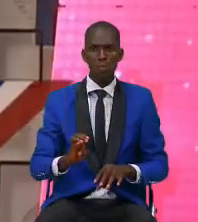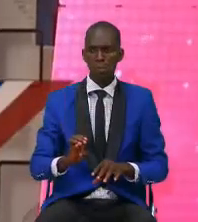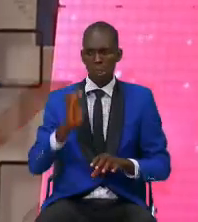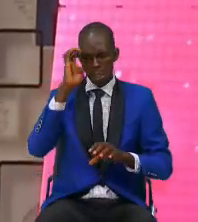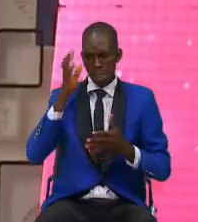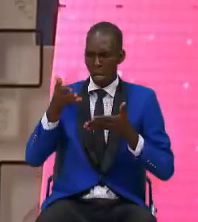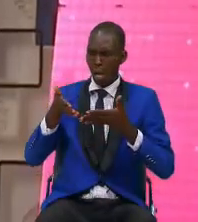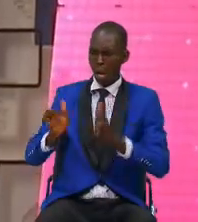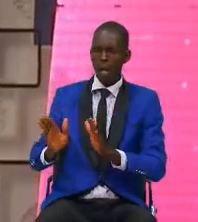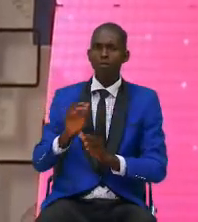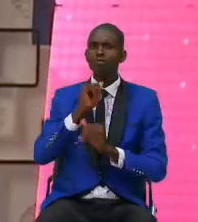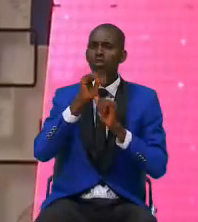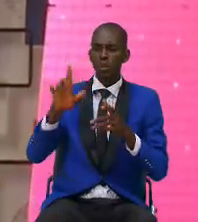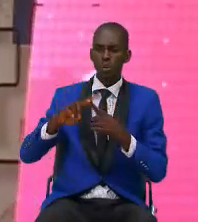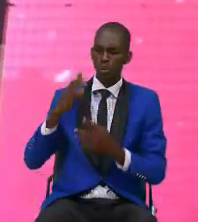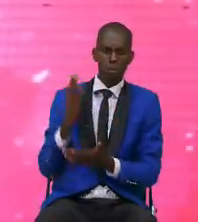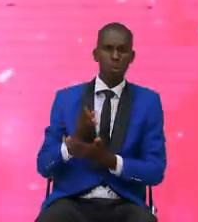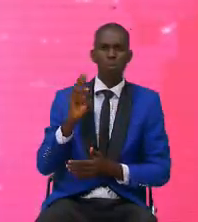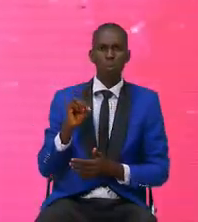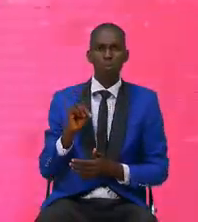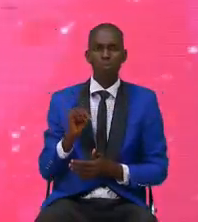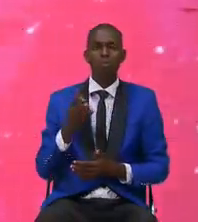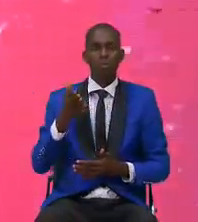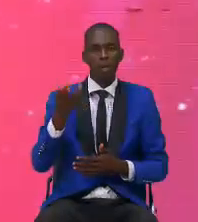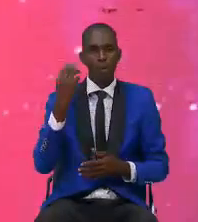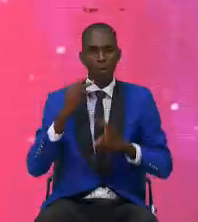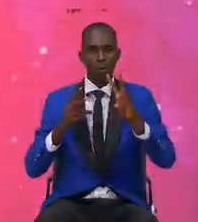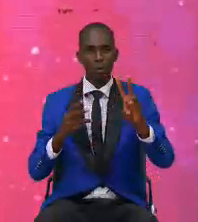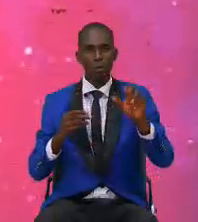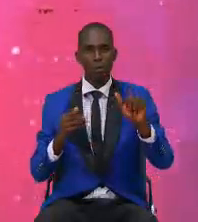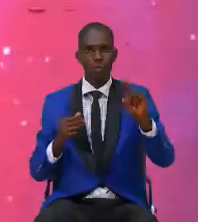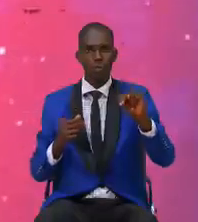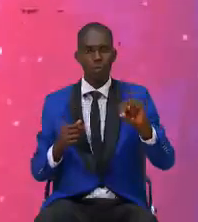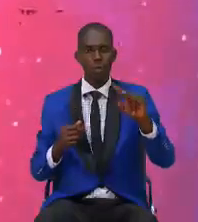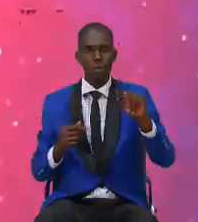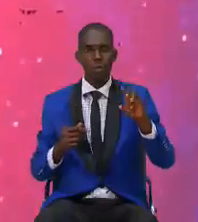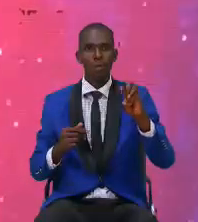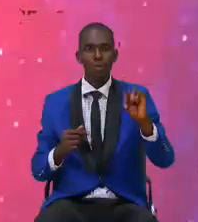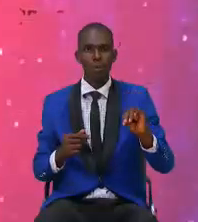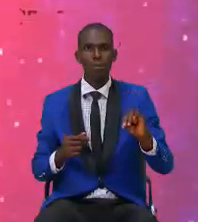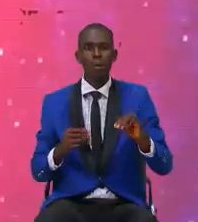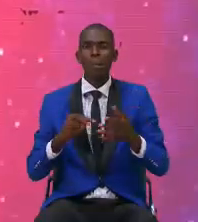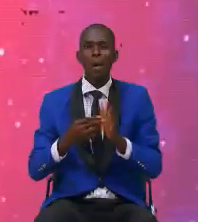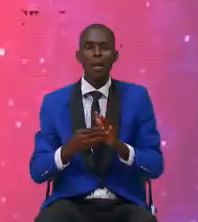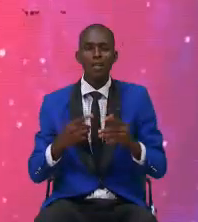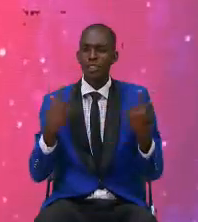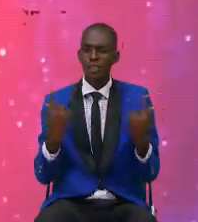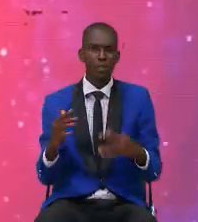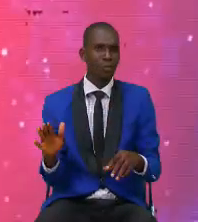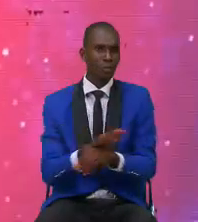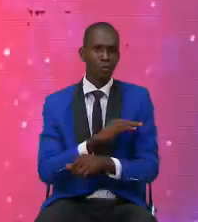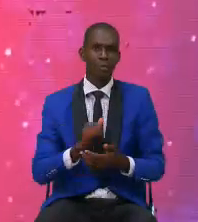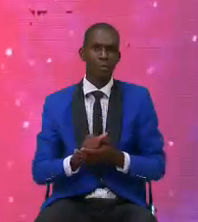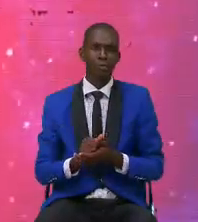him. Willful. He was wanton, sensual, sinful. And